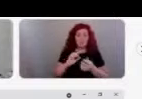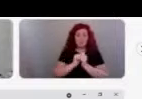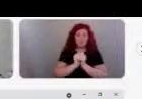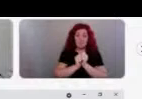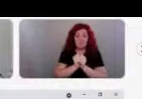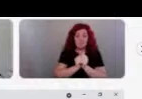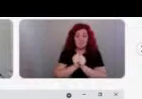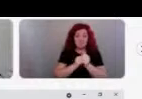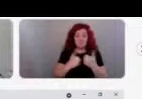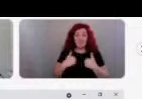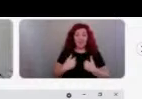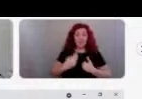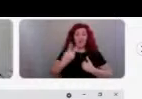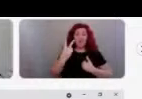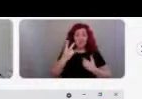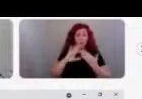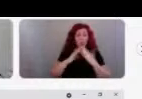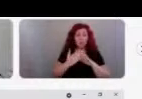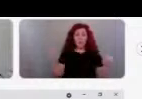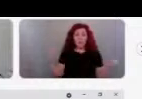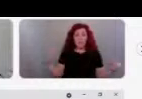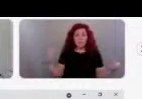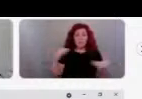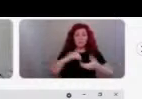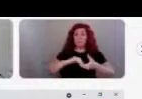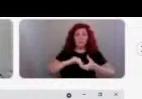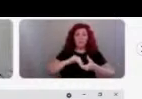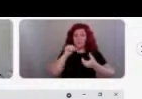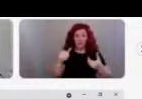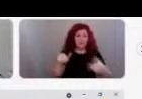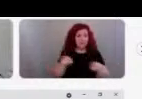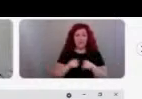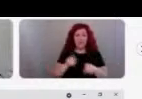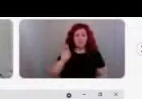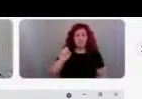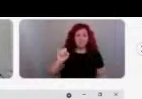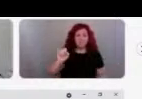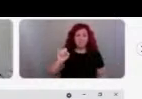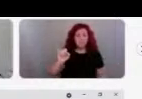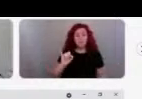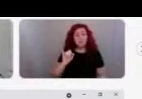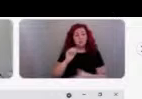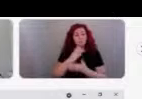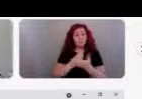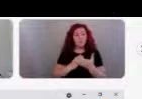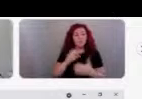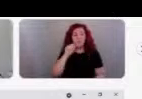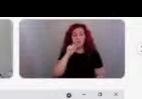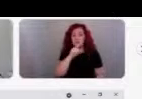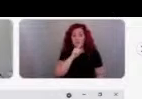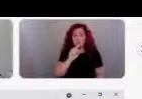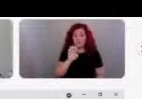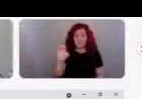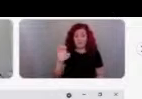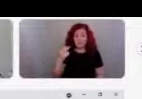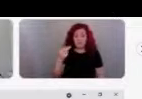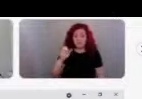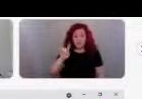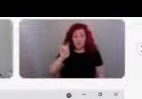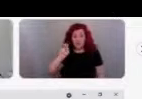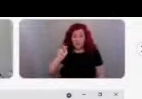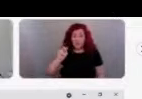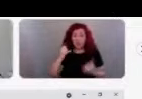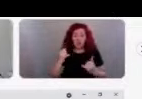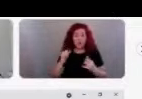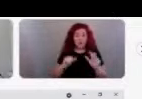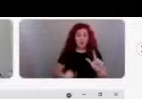together two dissimilar communities of interest in summary the parts of scottsdale east of hayden and currently in ld 23